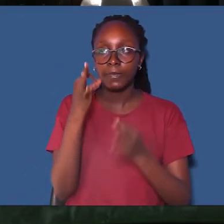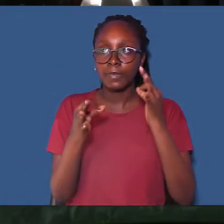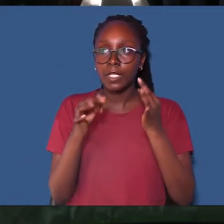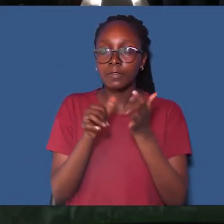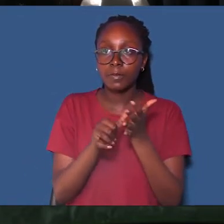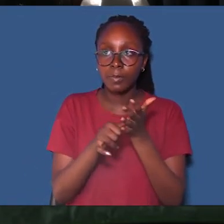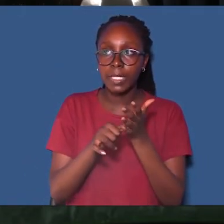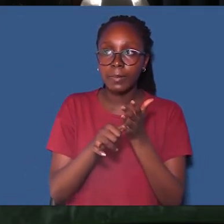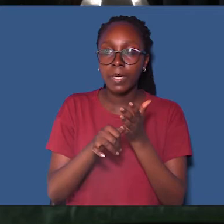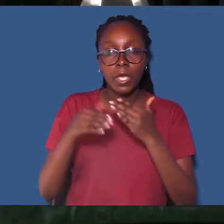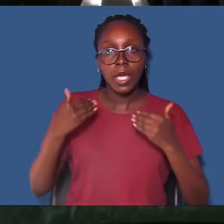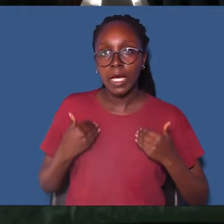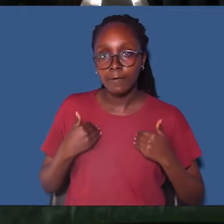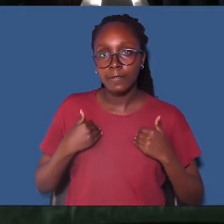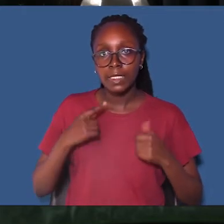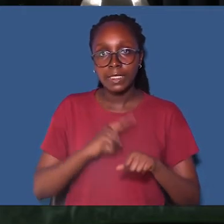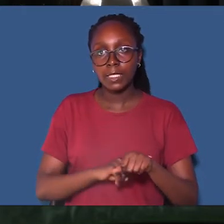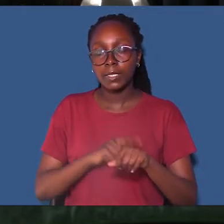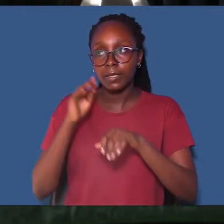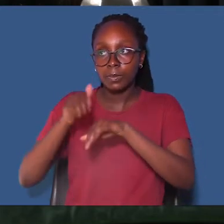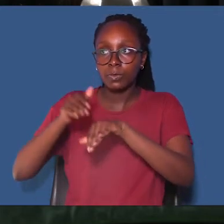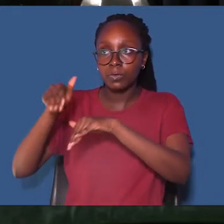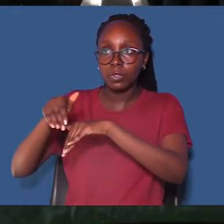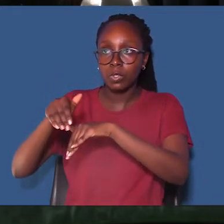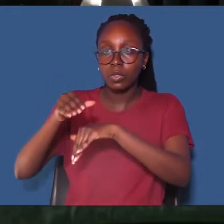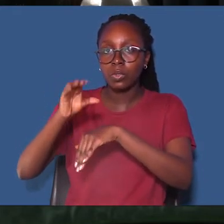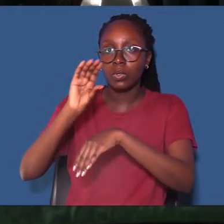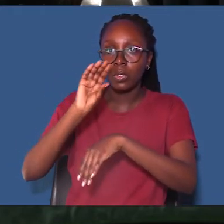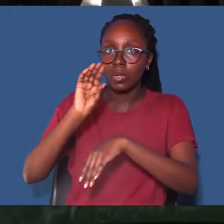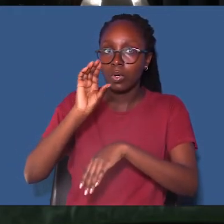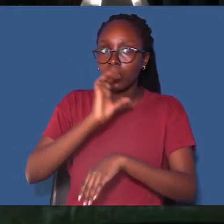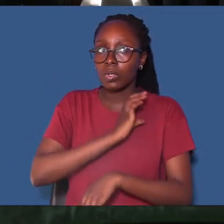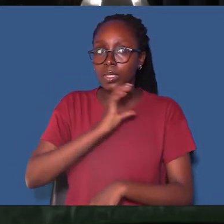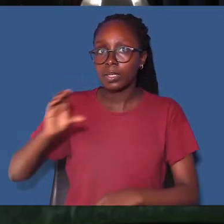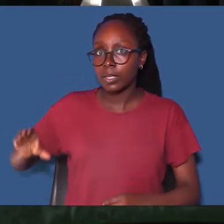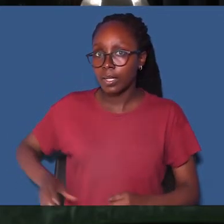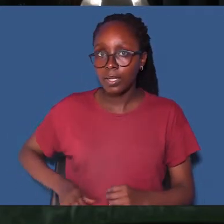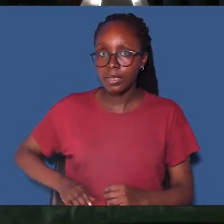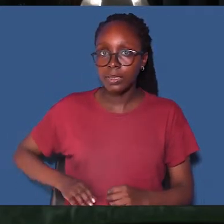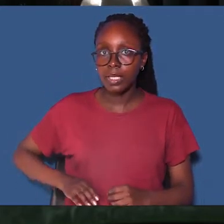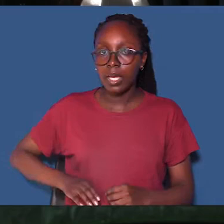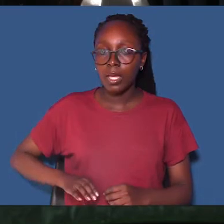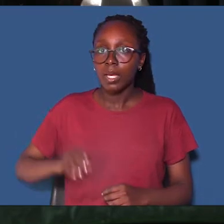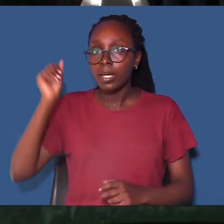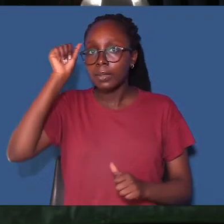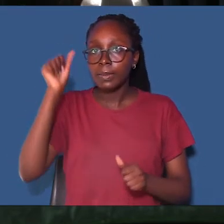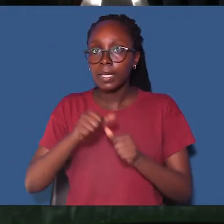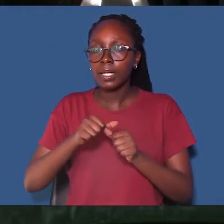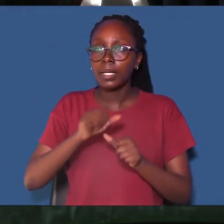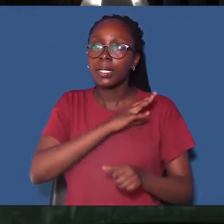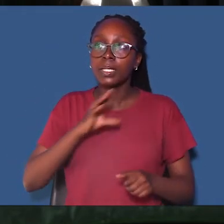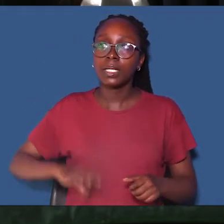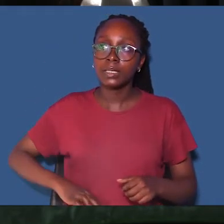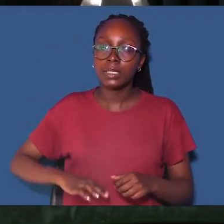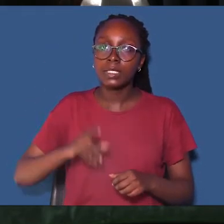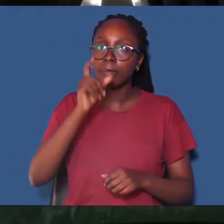in our journey of following Christ, remember Christ is our object. Christ is the one that we are looking to, that